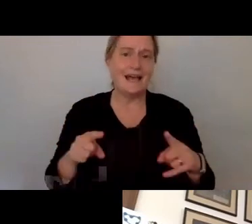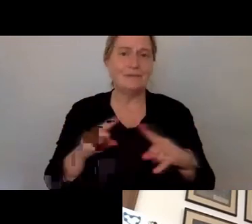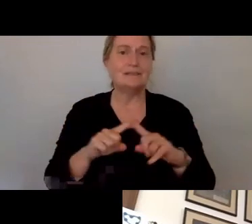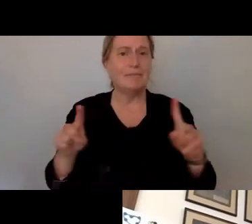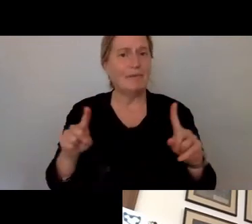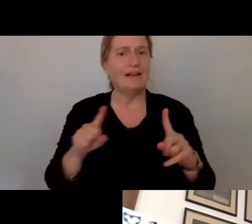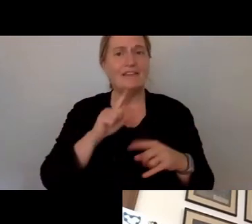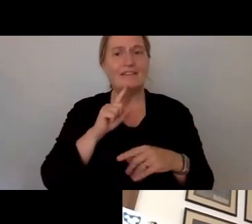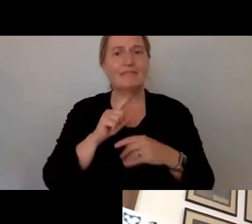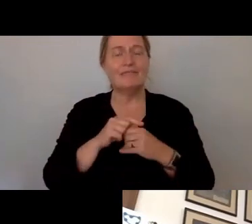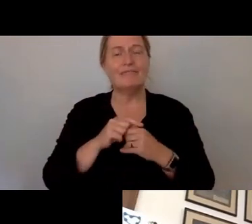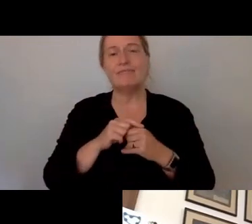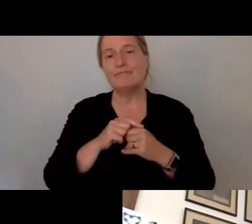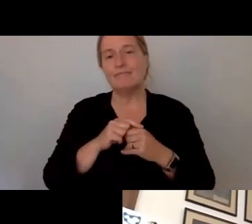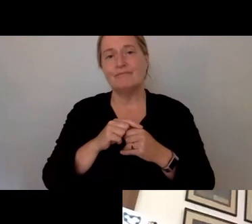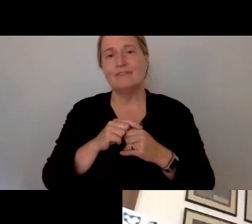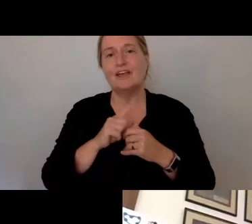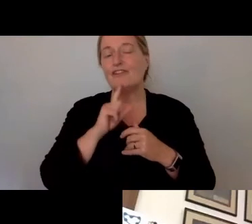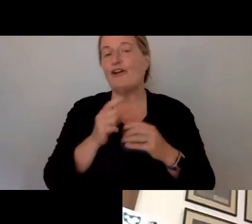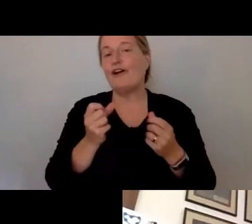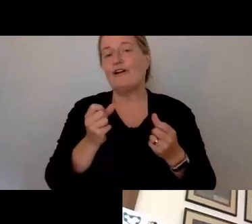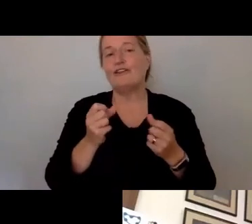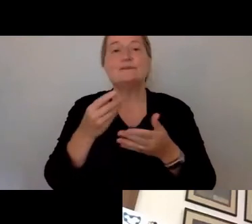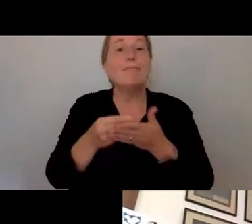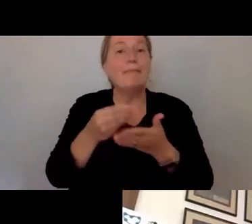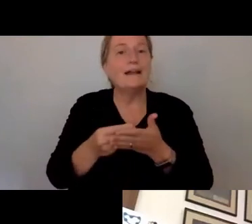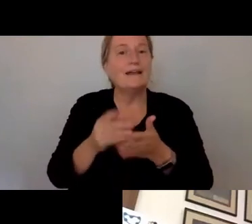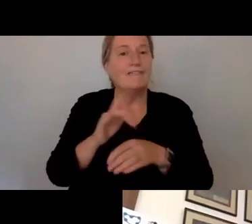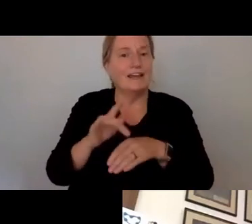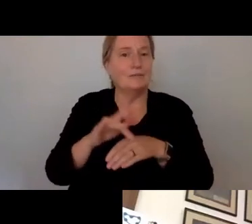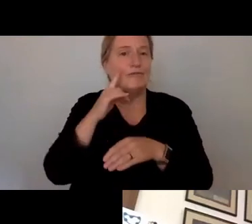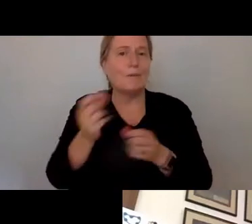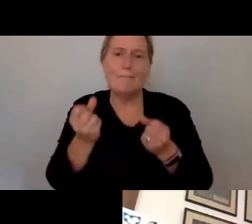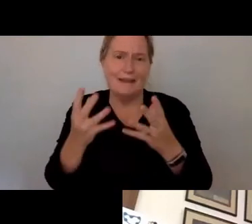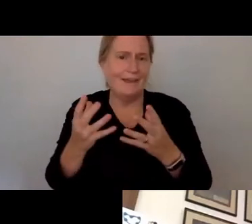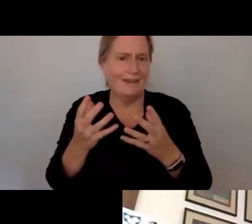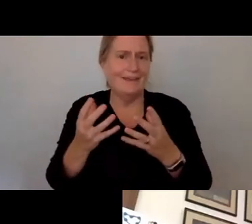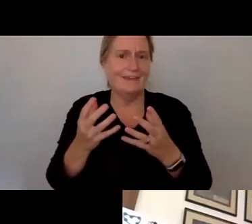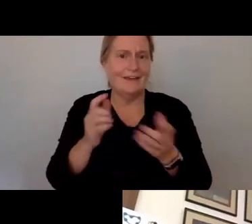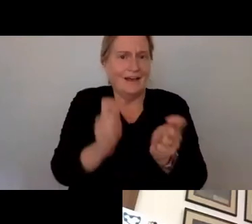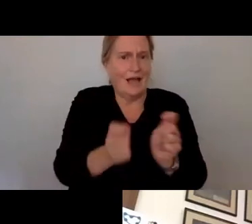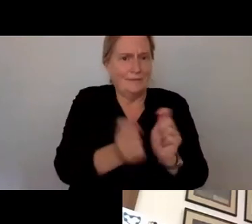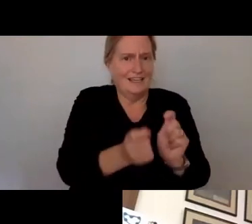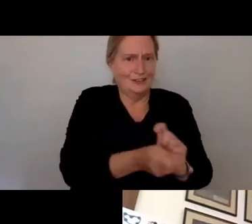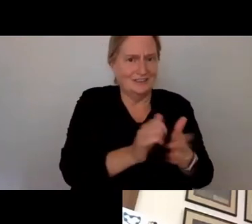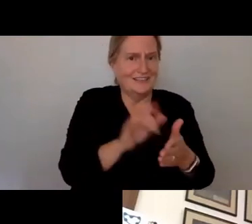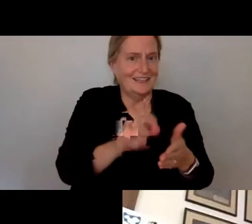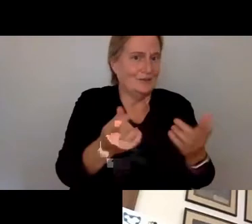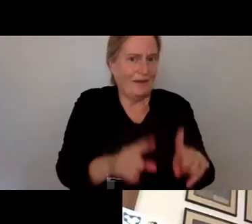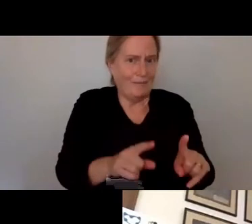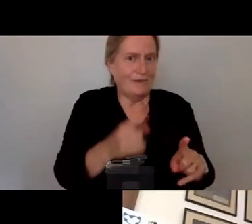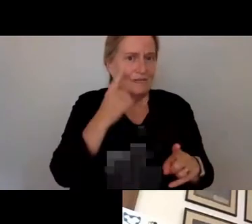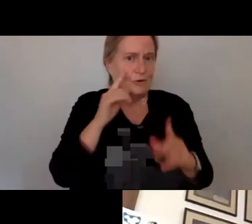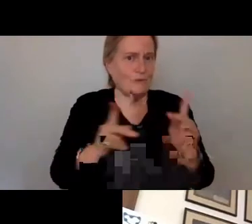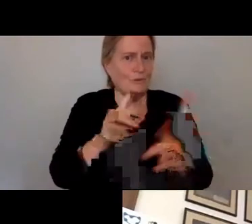many financial accommodations on that. So there needs to be a clear definition of what then they would need to ensure that employees are informed of the laws and policies.